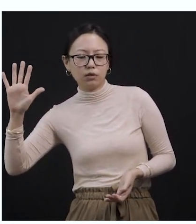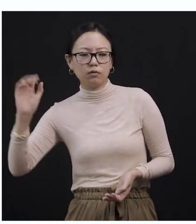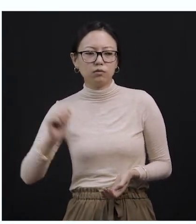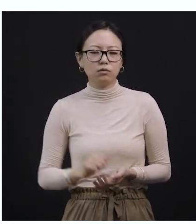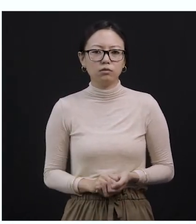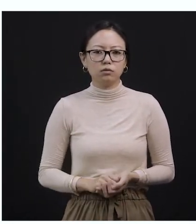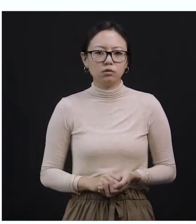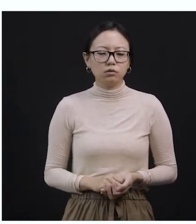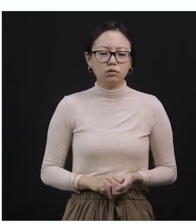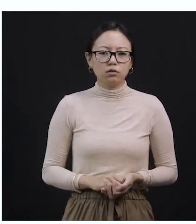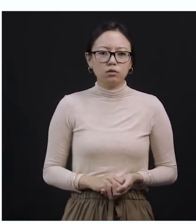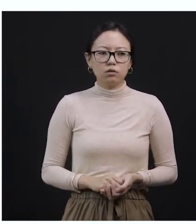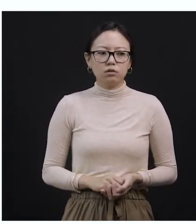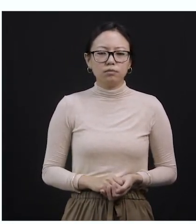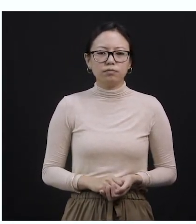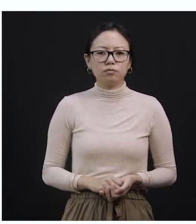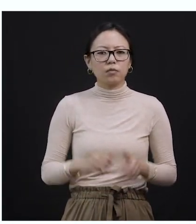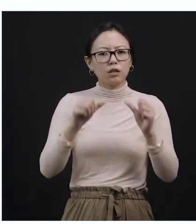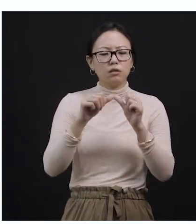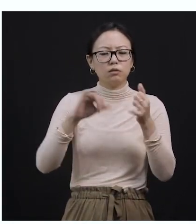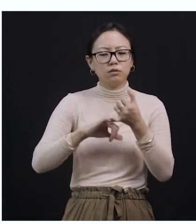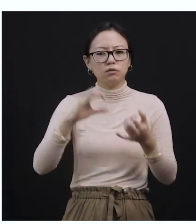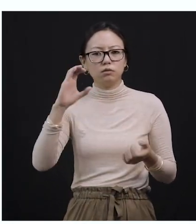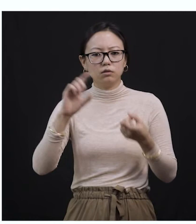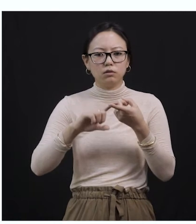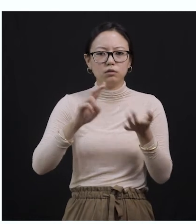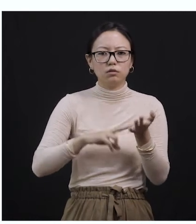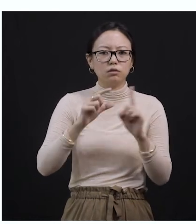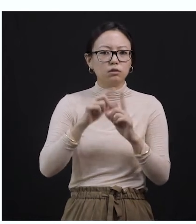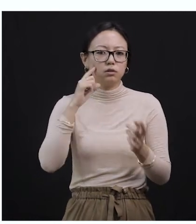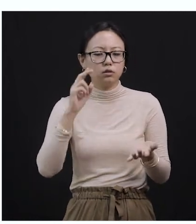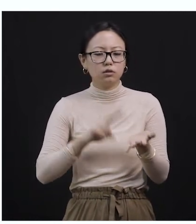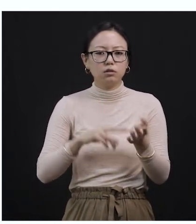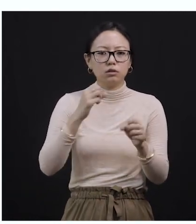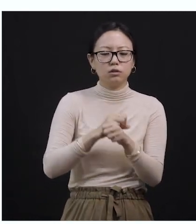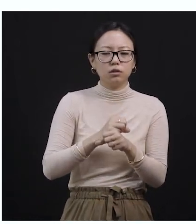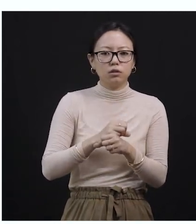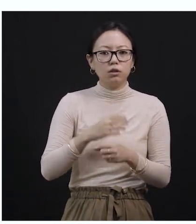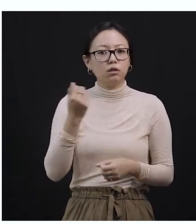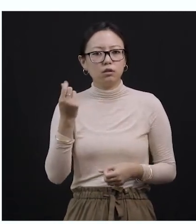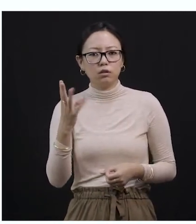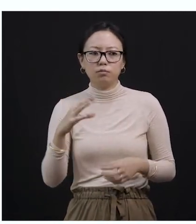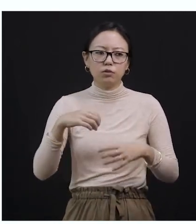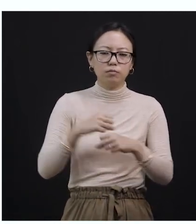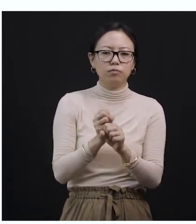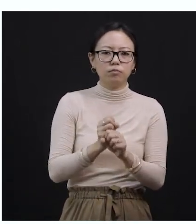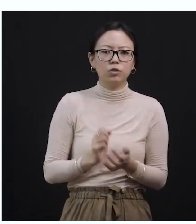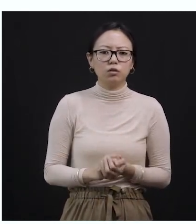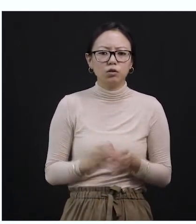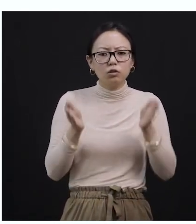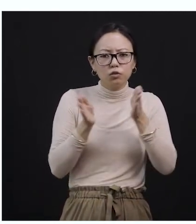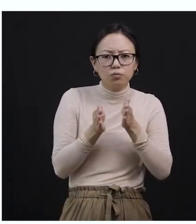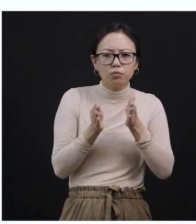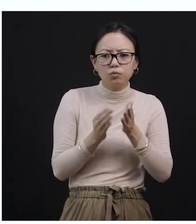in ascending order, all right? Now, to begin with, let's identify the smallest number here. Yes, if you look